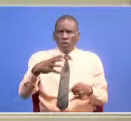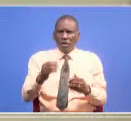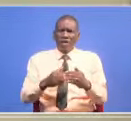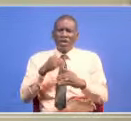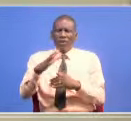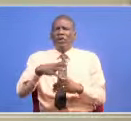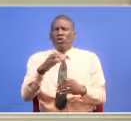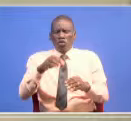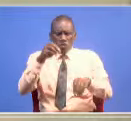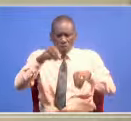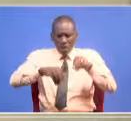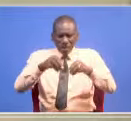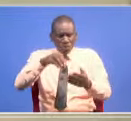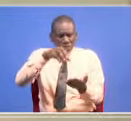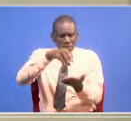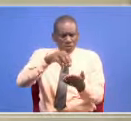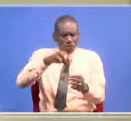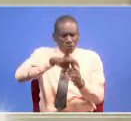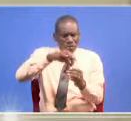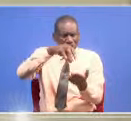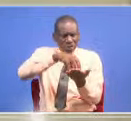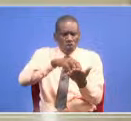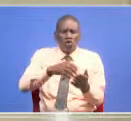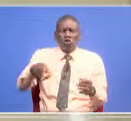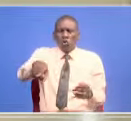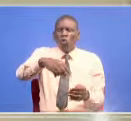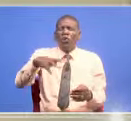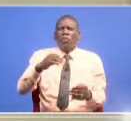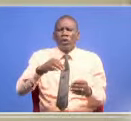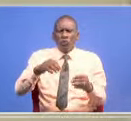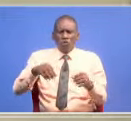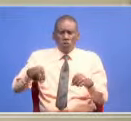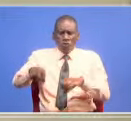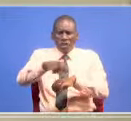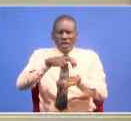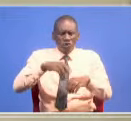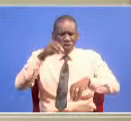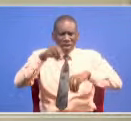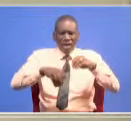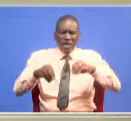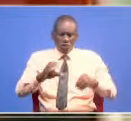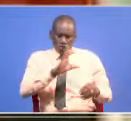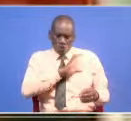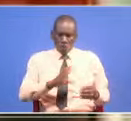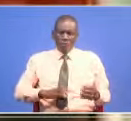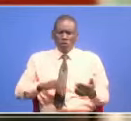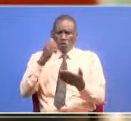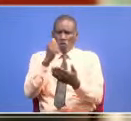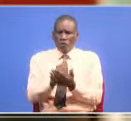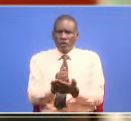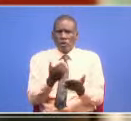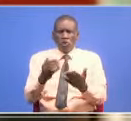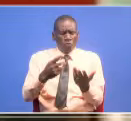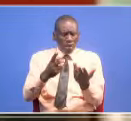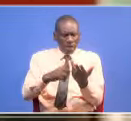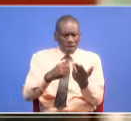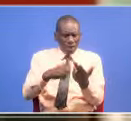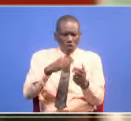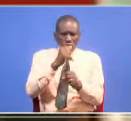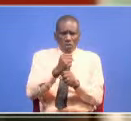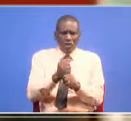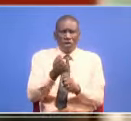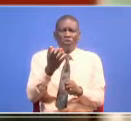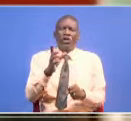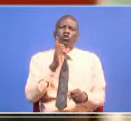to the polling stations, we went to the National Election Commission headquarters, where the tallying is going to be done